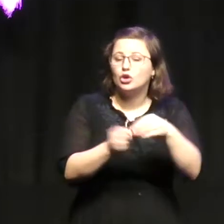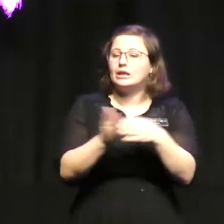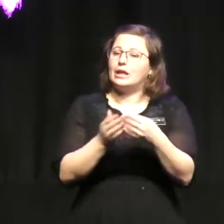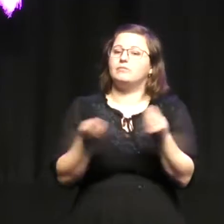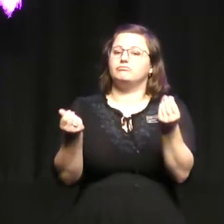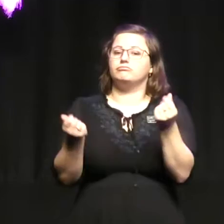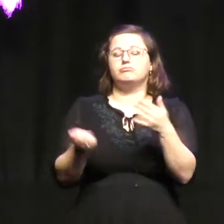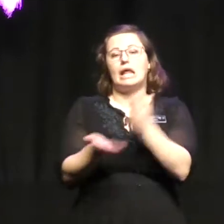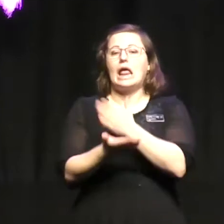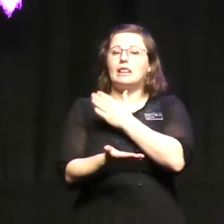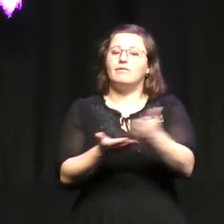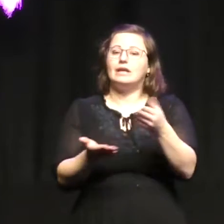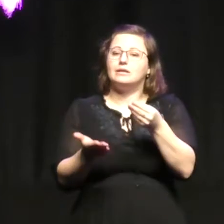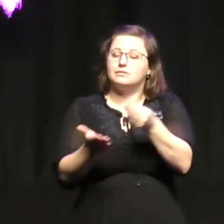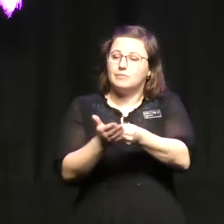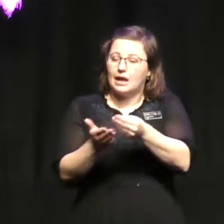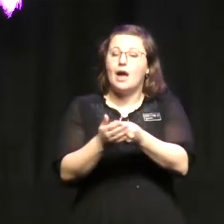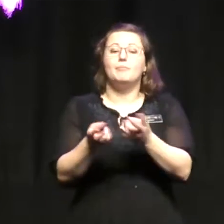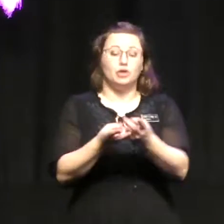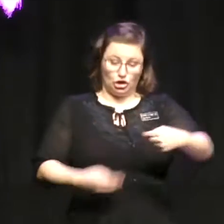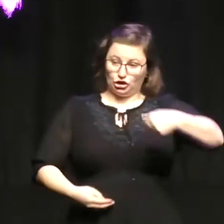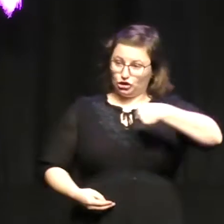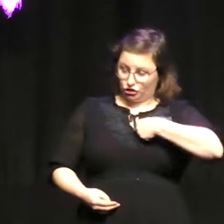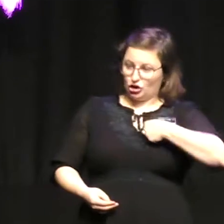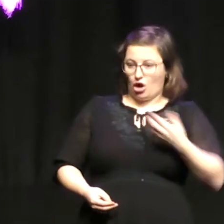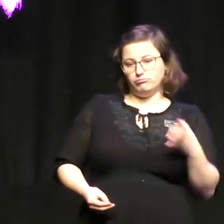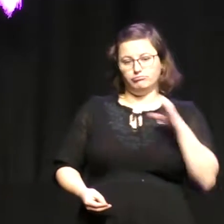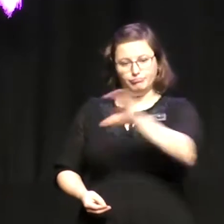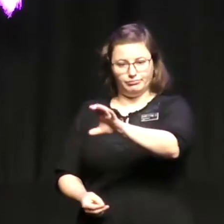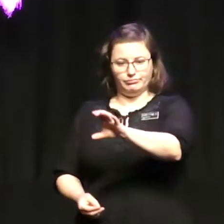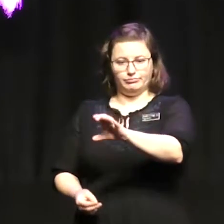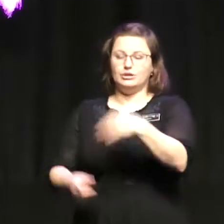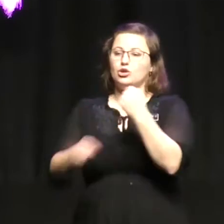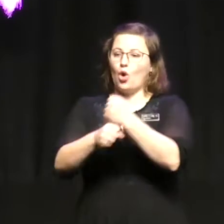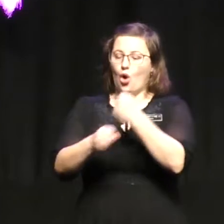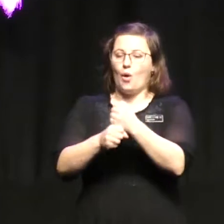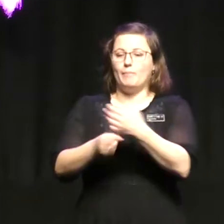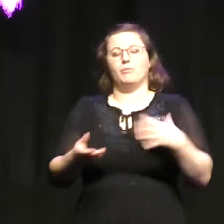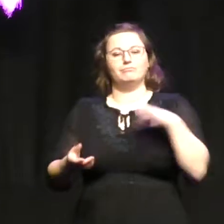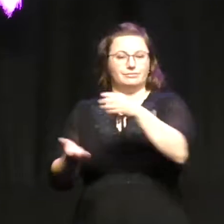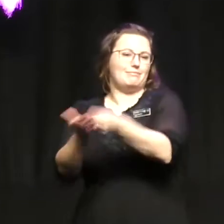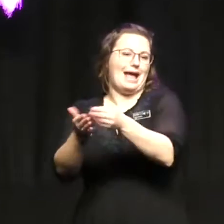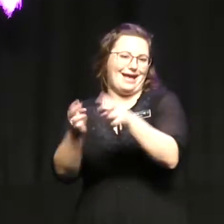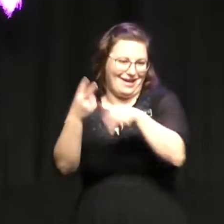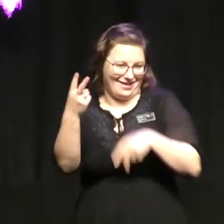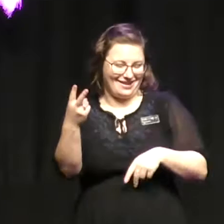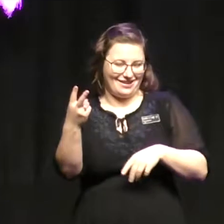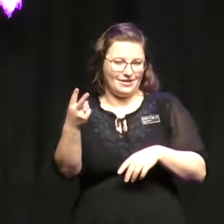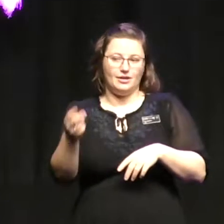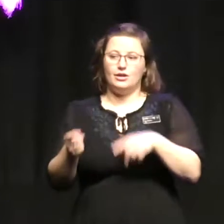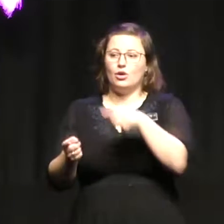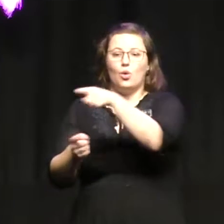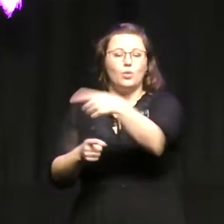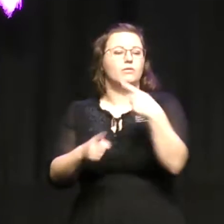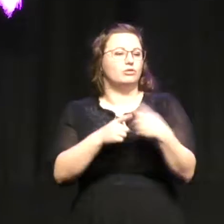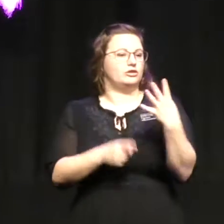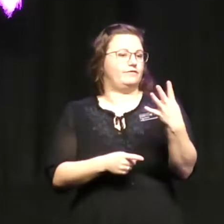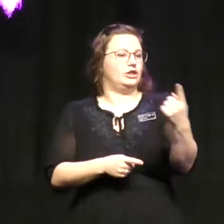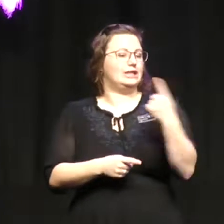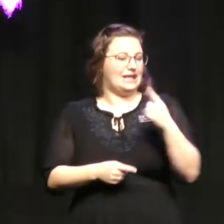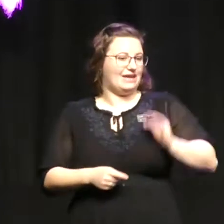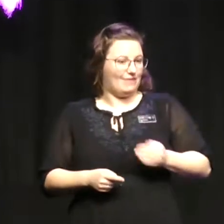would bring them work and pay cash. Puriben and four other women took on the job